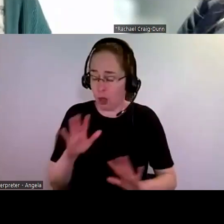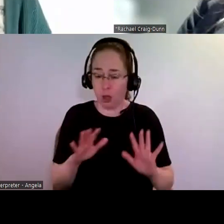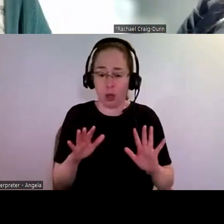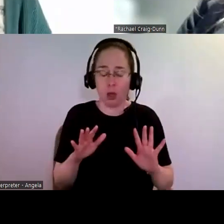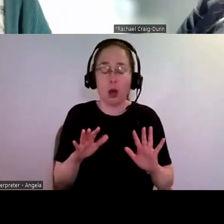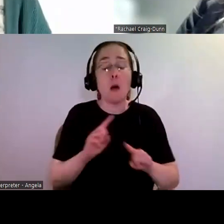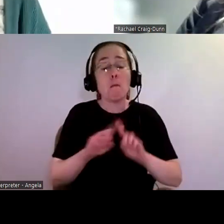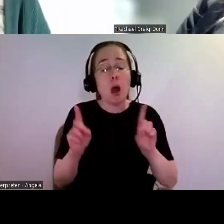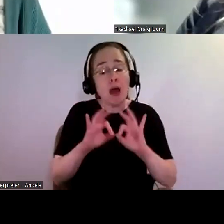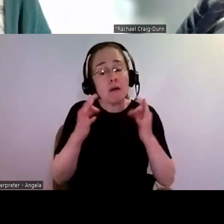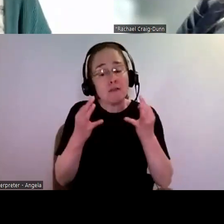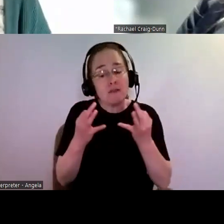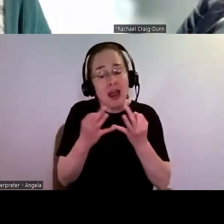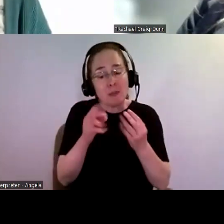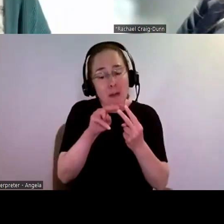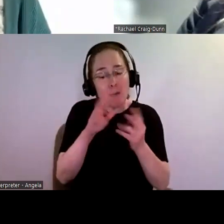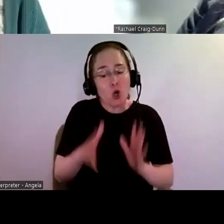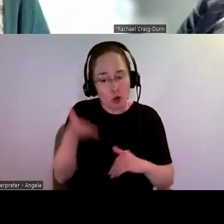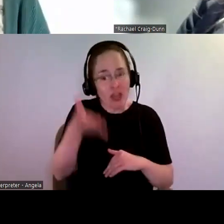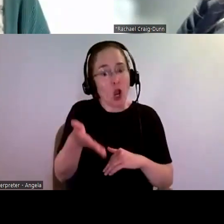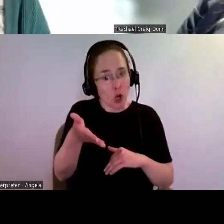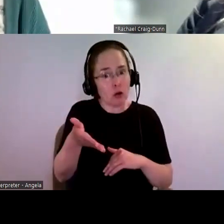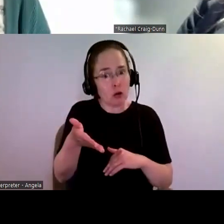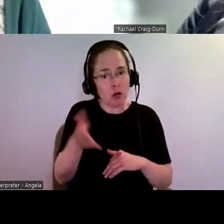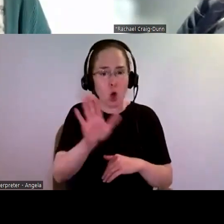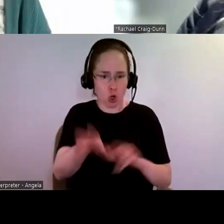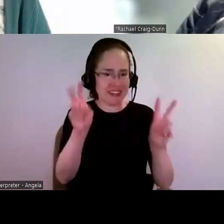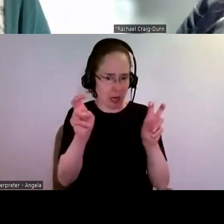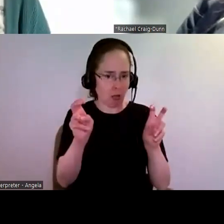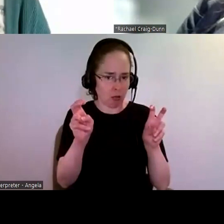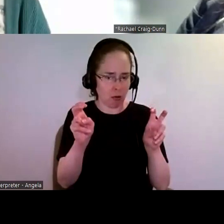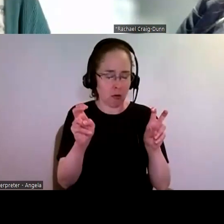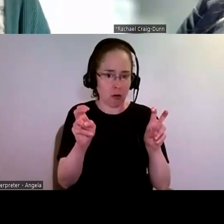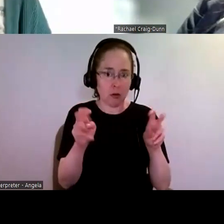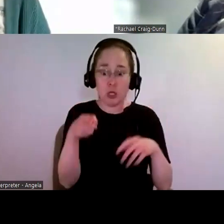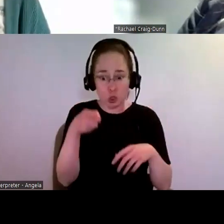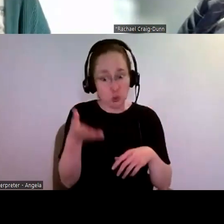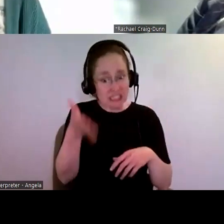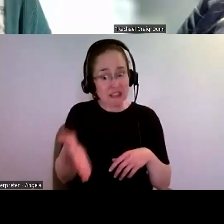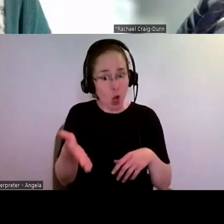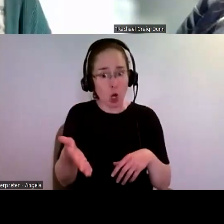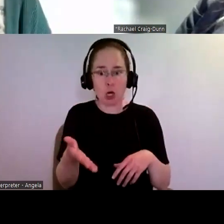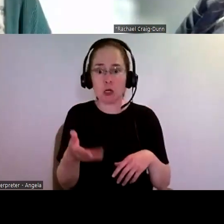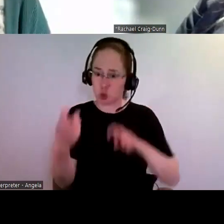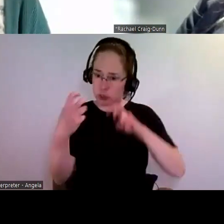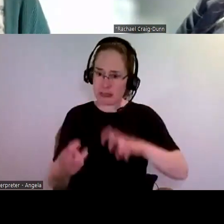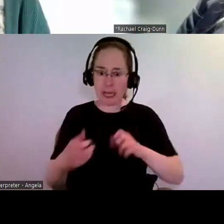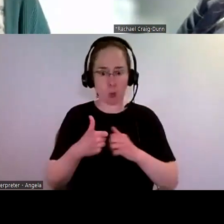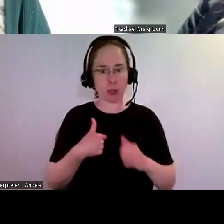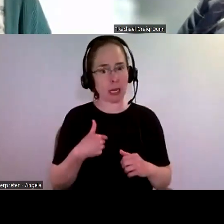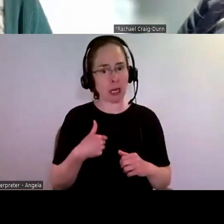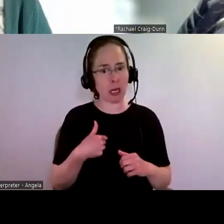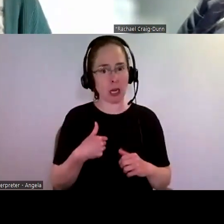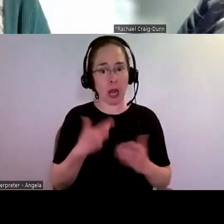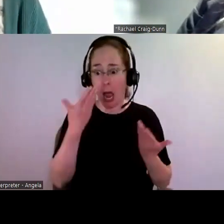a family partner. That's what her title. She was there and she sat down next to me. I